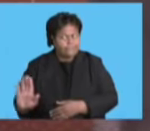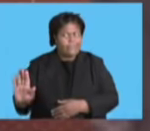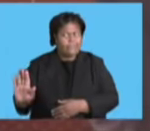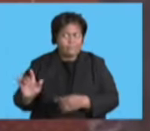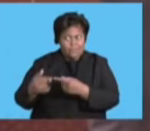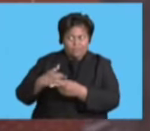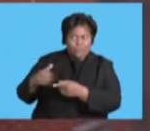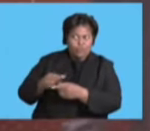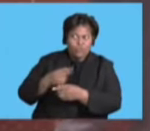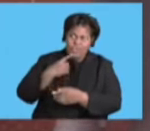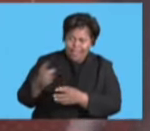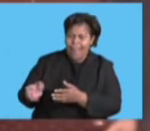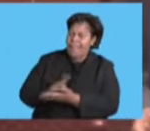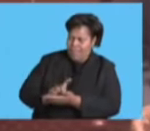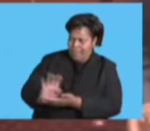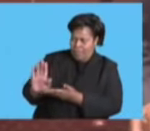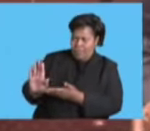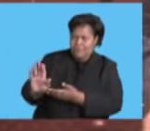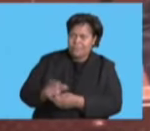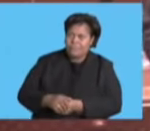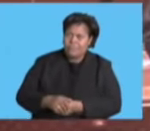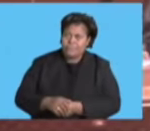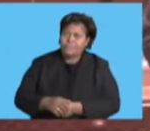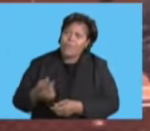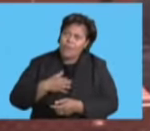like impersonating Darth Vader. So, I was going to say that it was